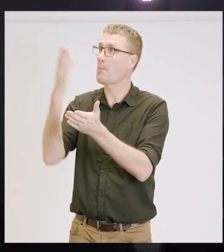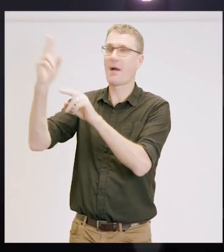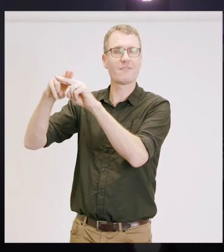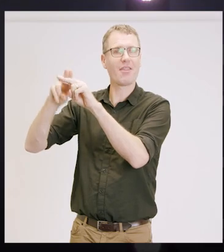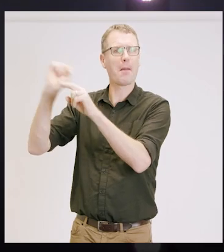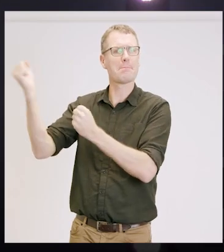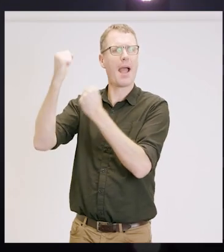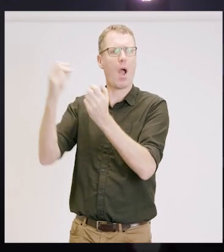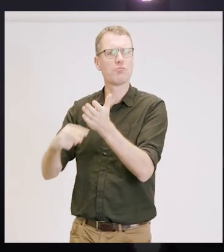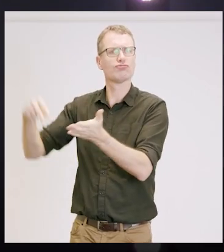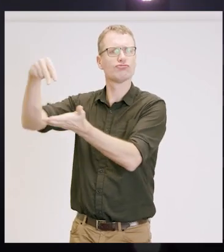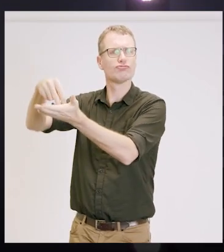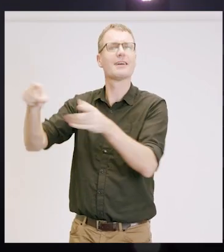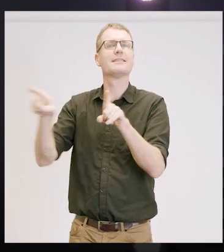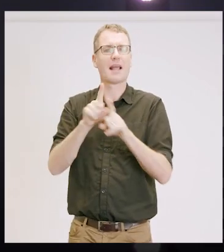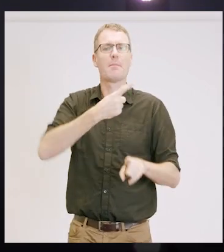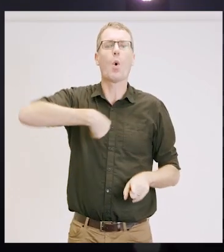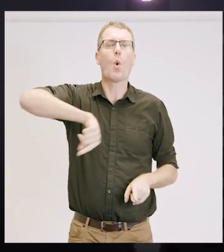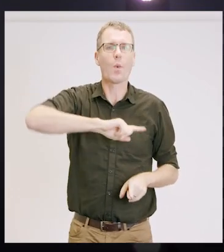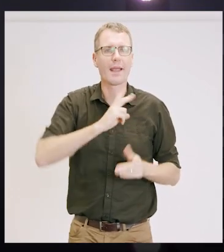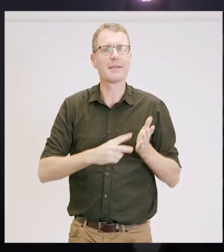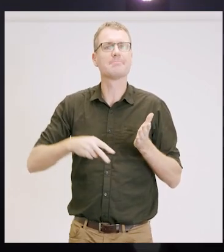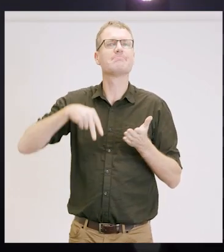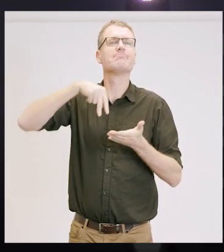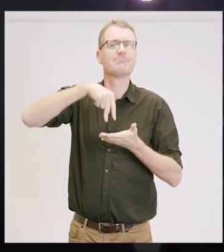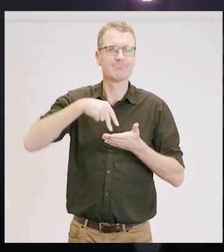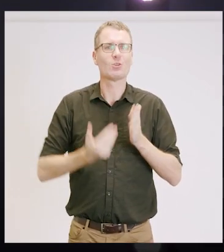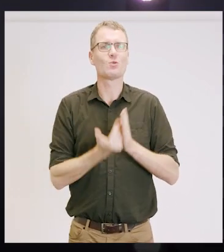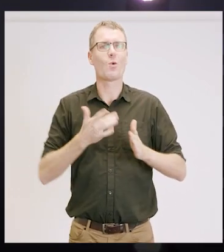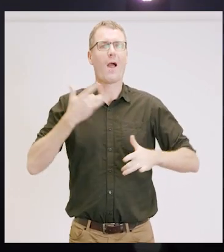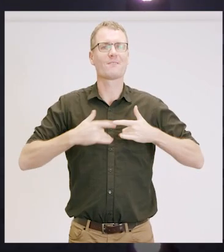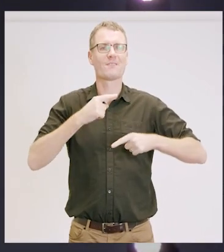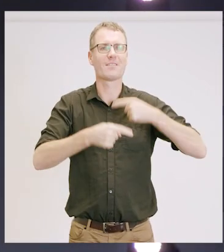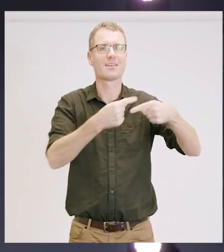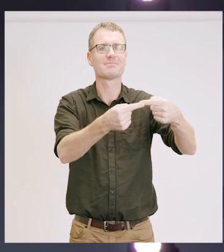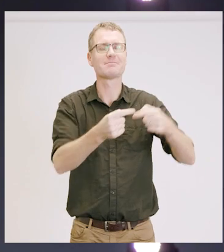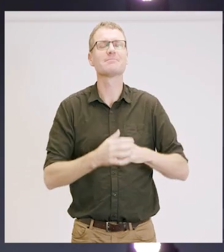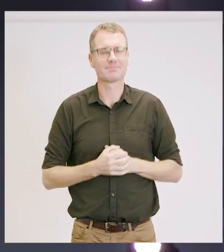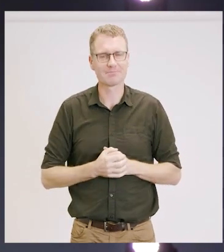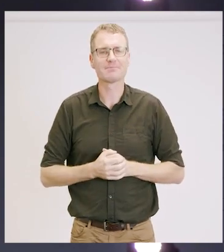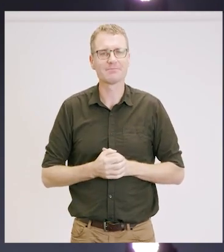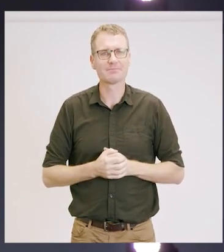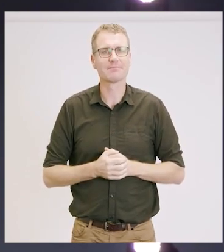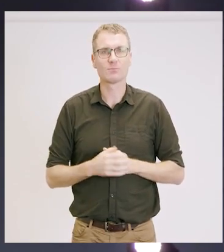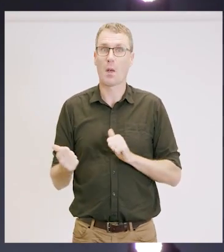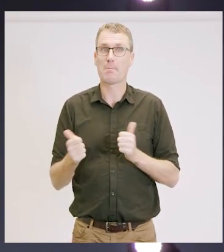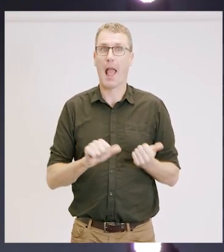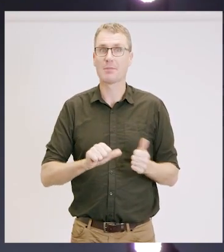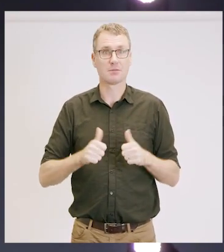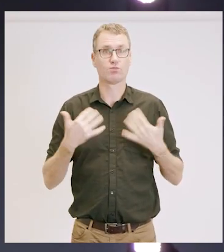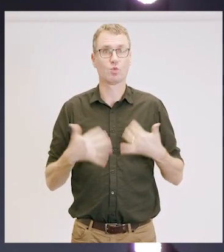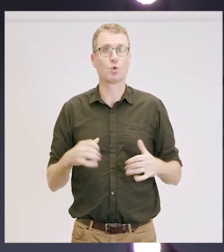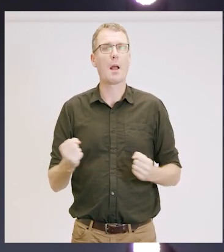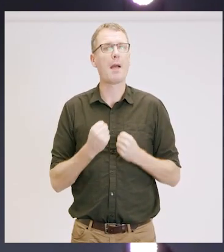dead by the glorious power of the Father, now we also may live new lives. Something incredibly powerful